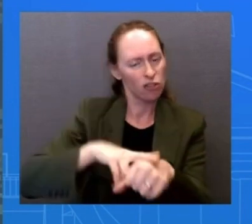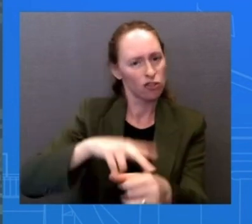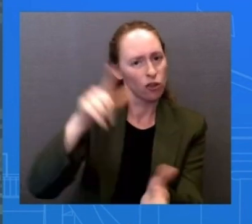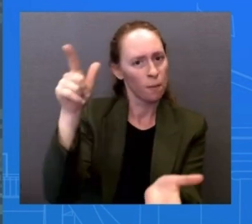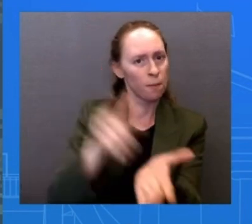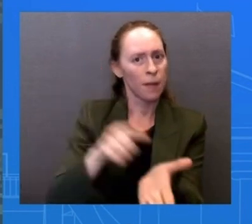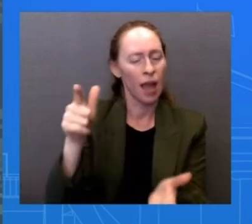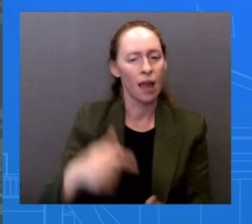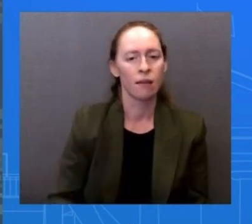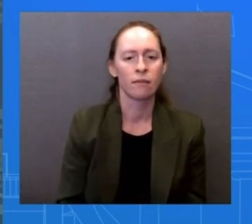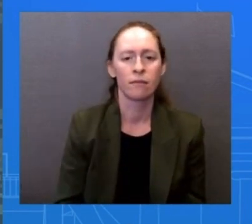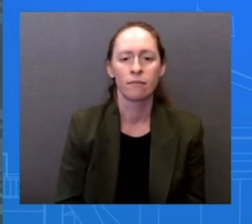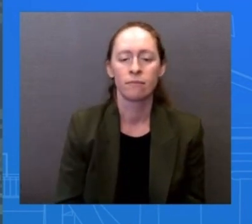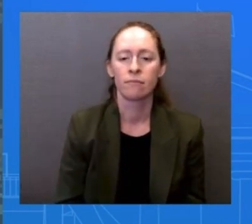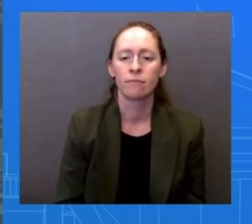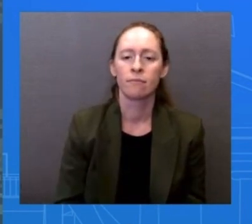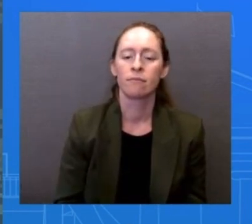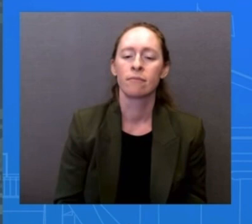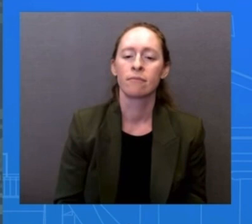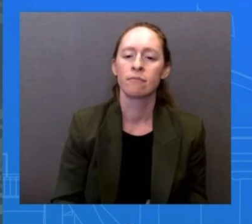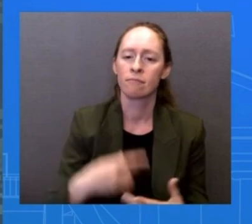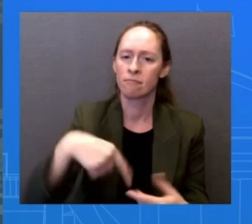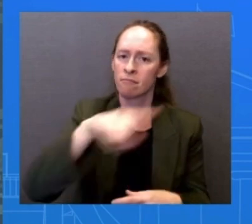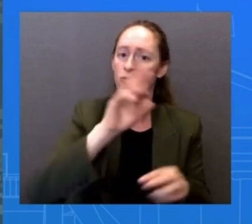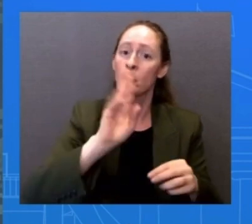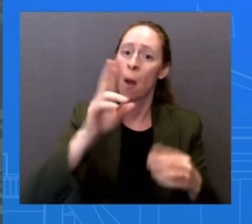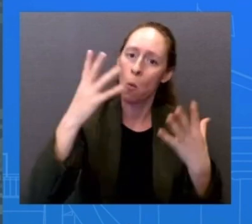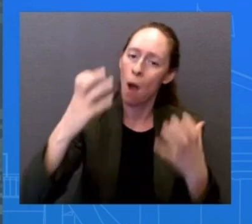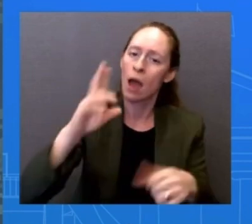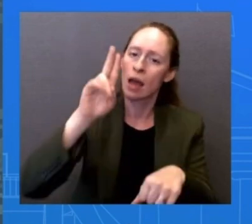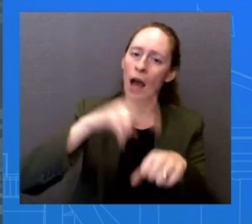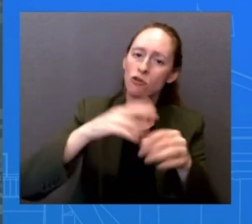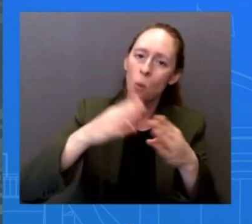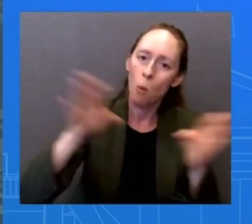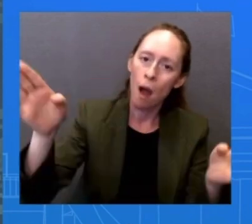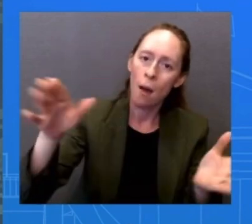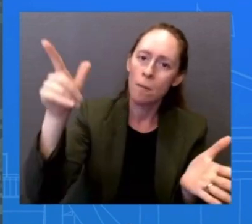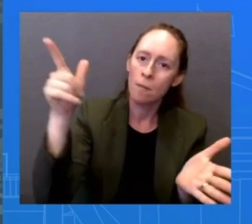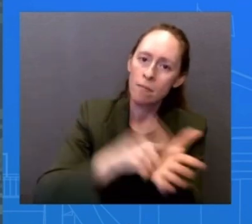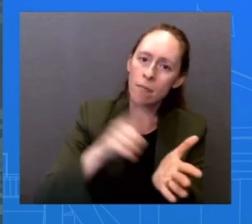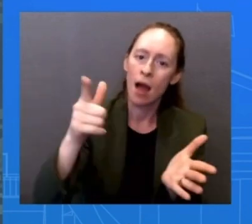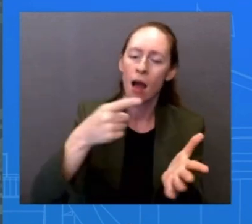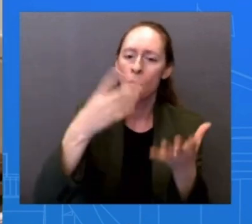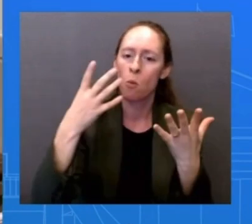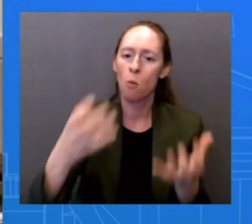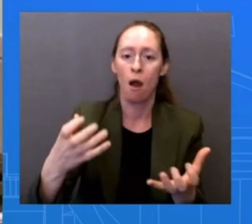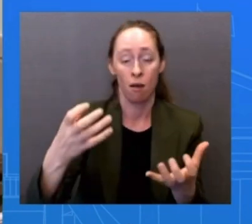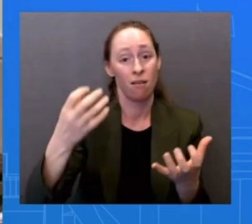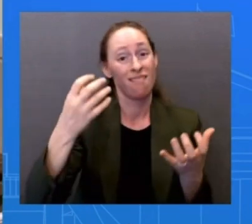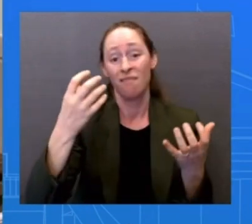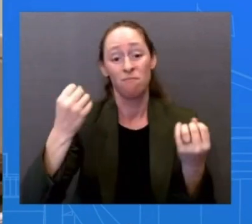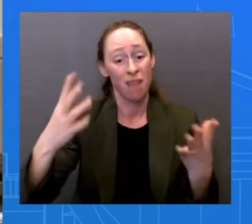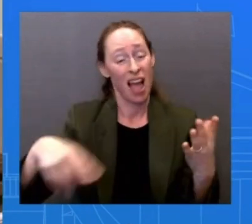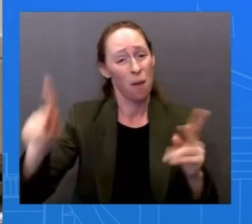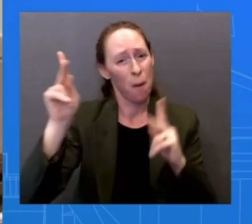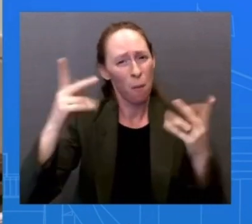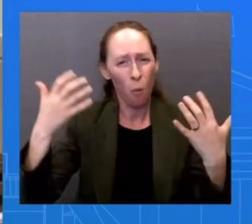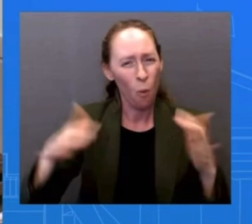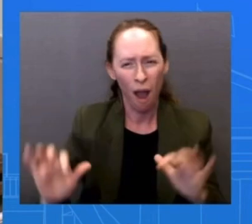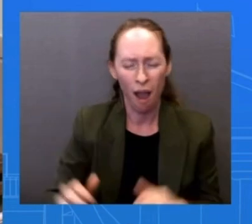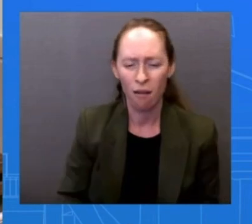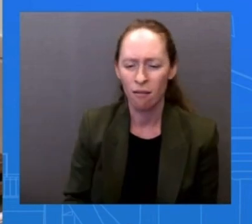continuing to push when majority of Americans do not want that. We are all covering the Republican plan.